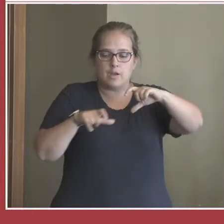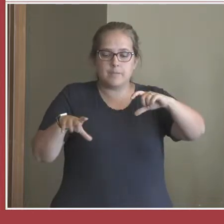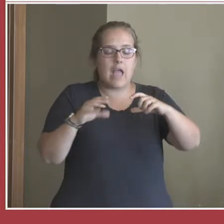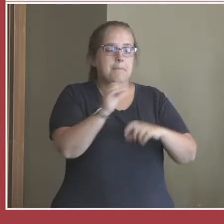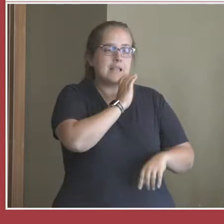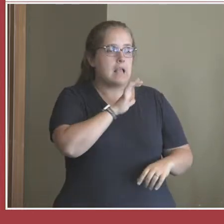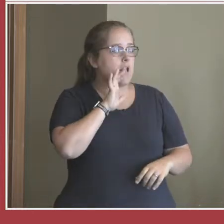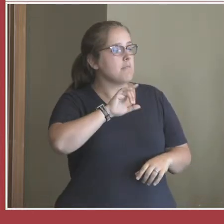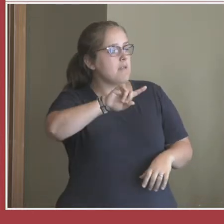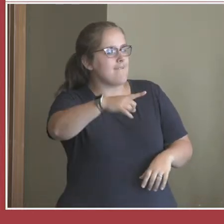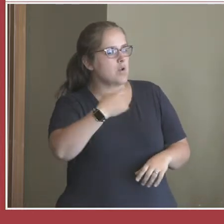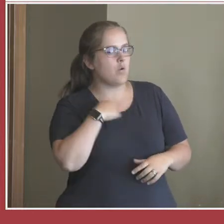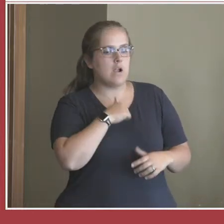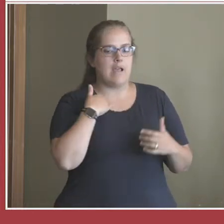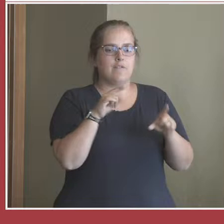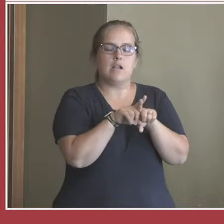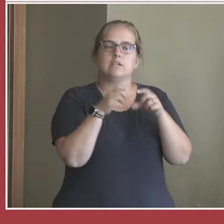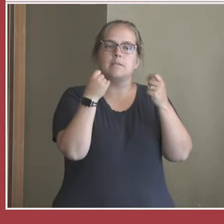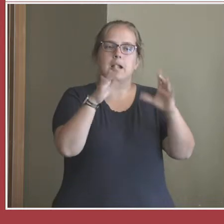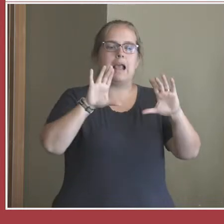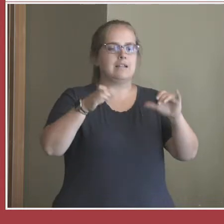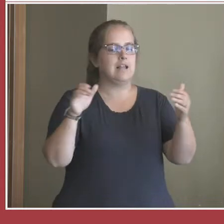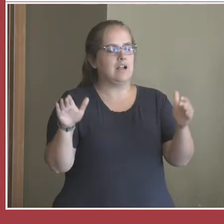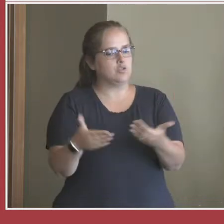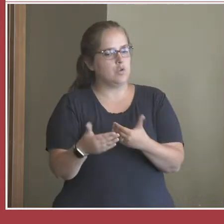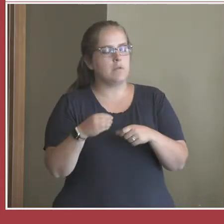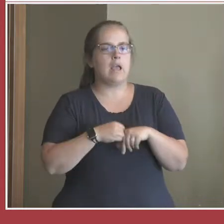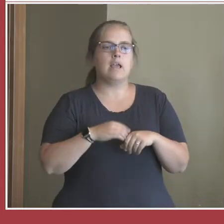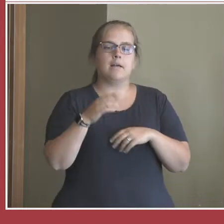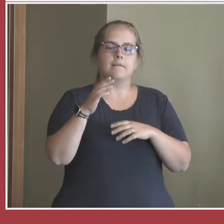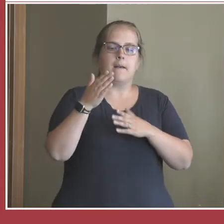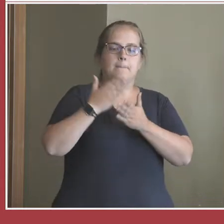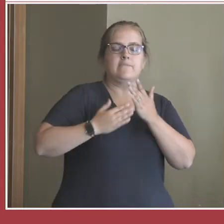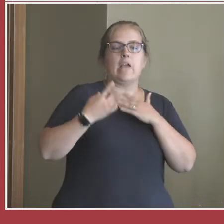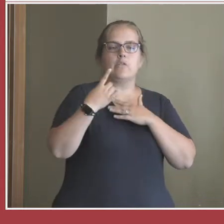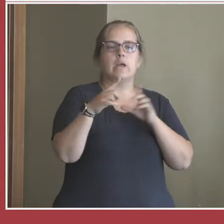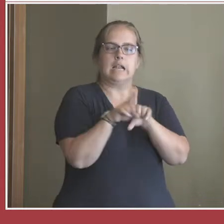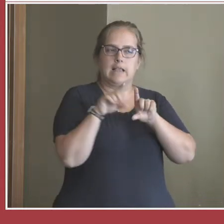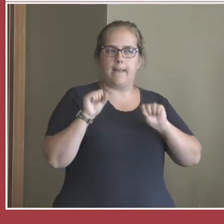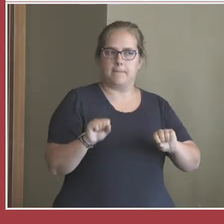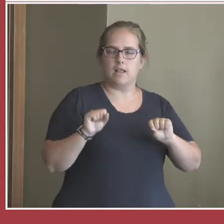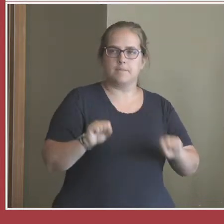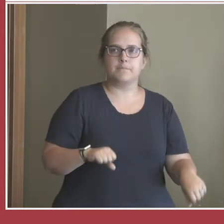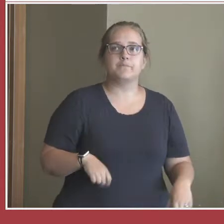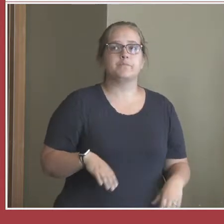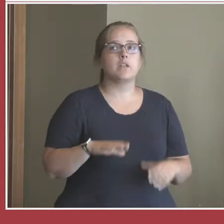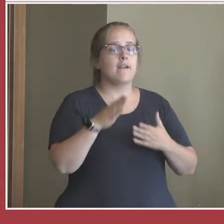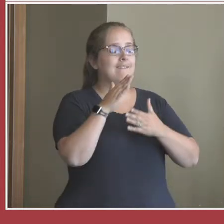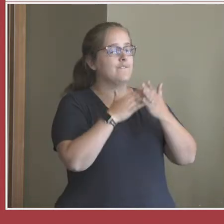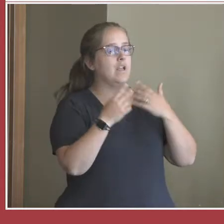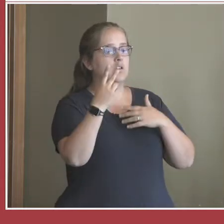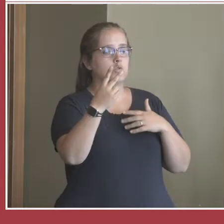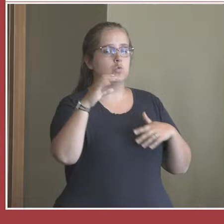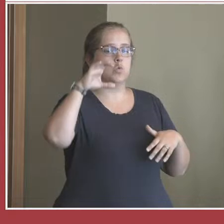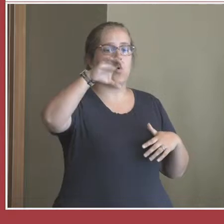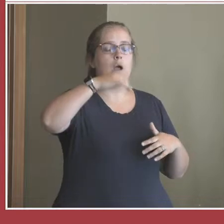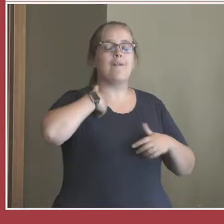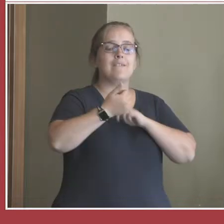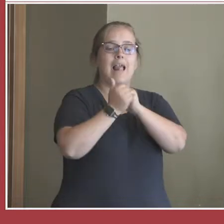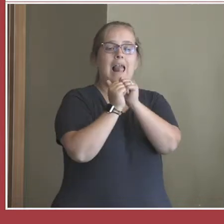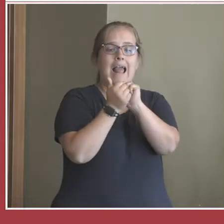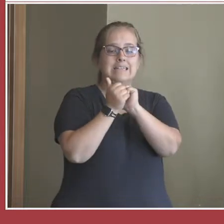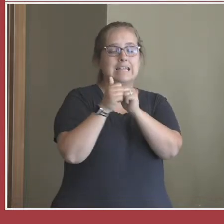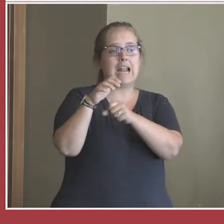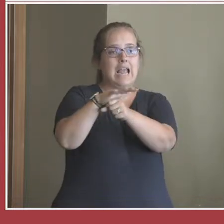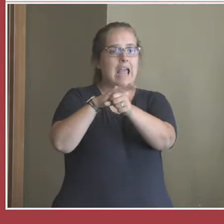commons first so that we can get as many classrooms in phase 1 as possible. In phase 2, we have the athletic